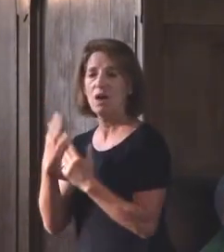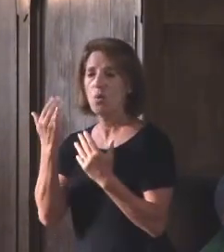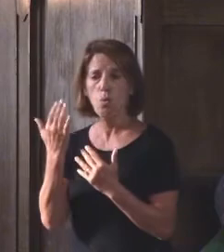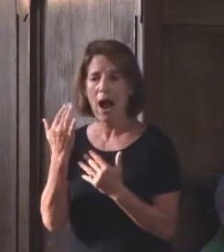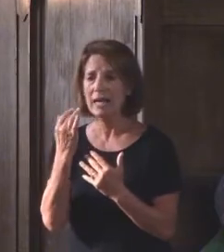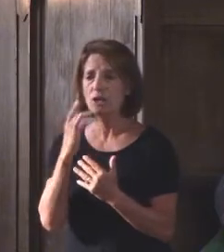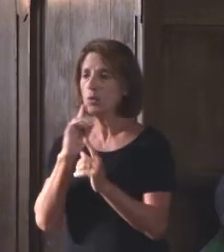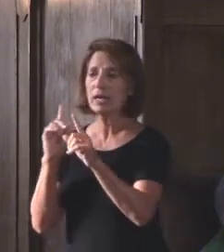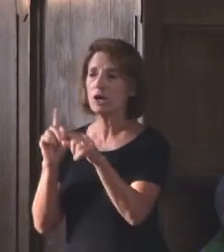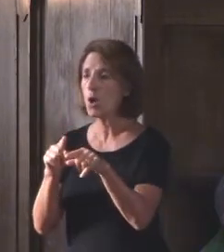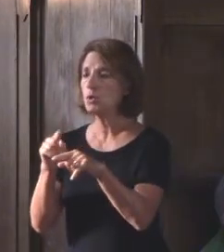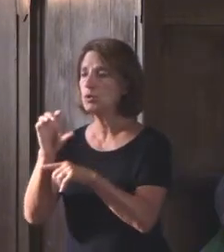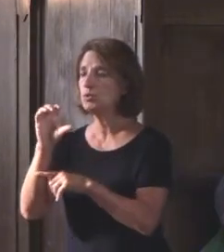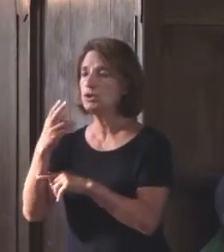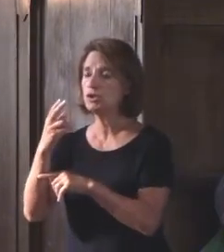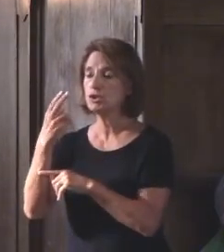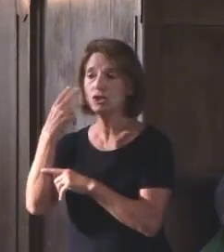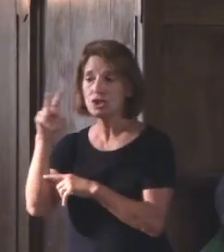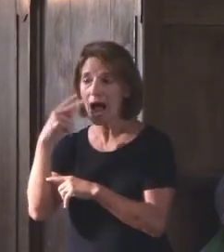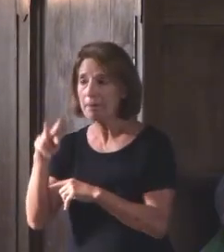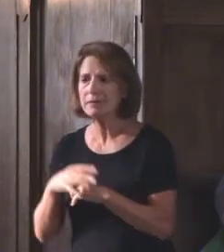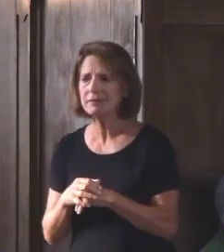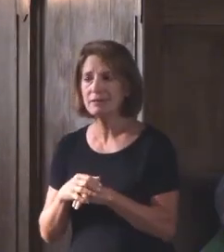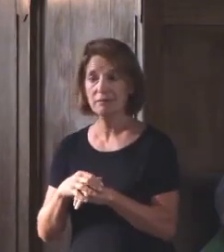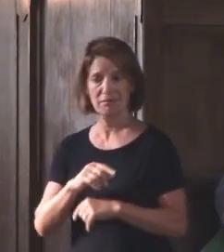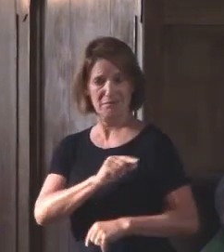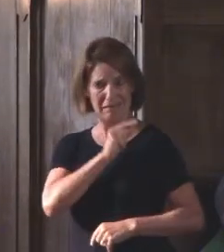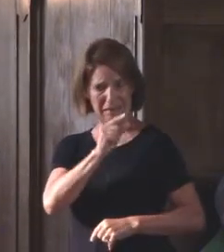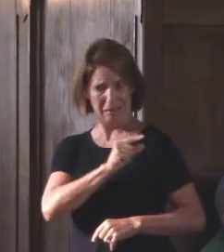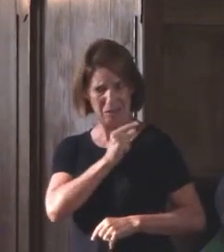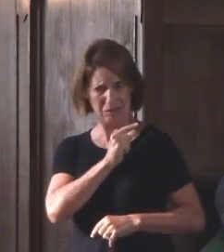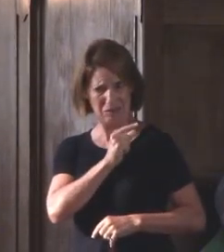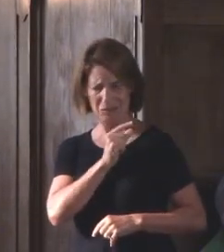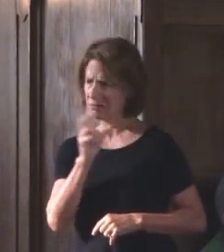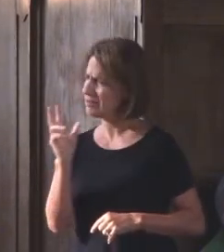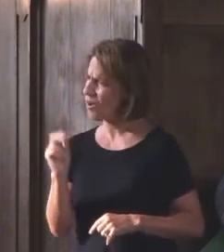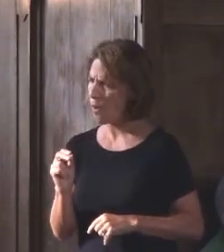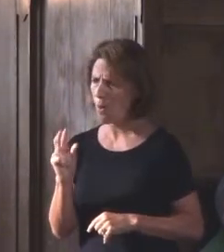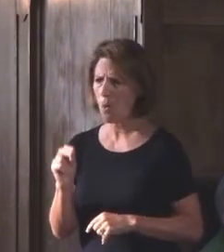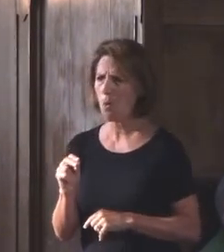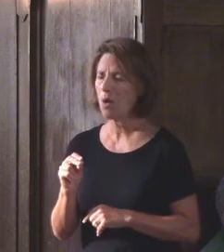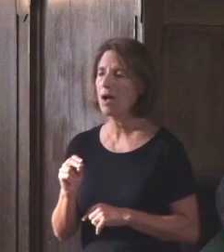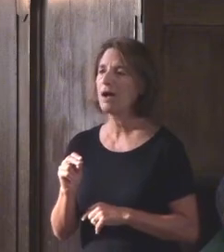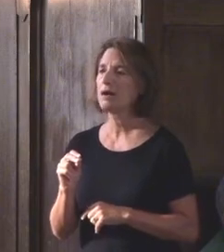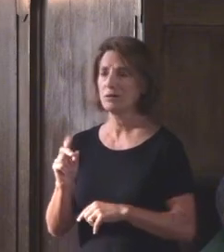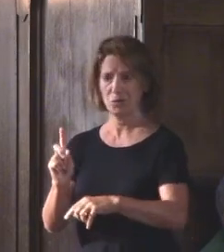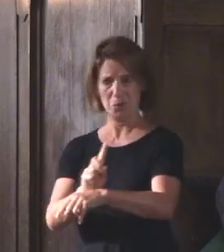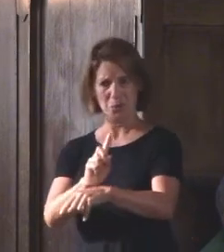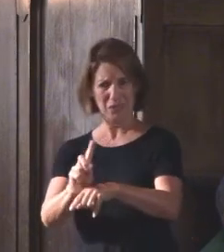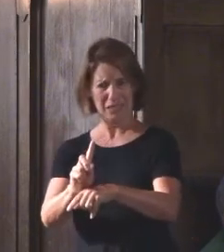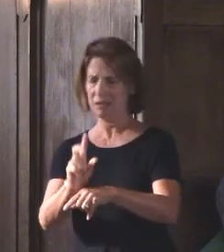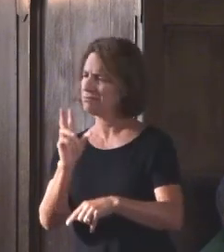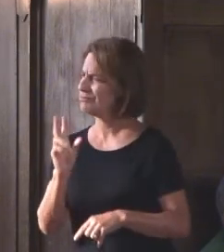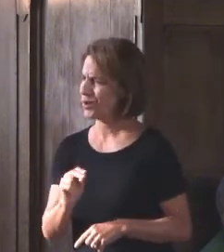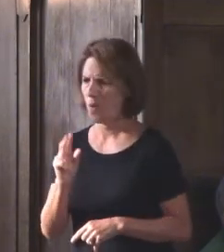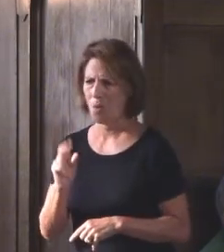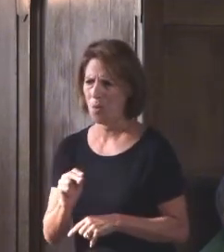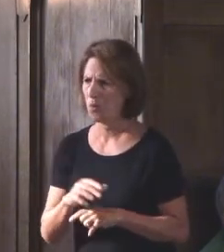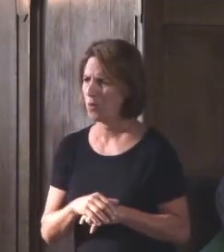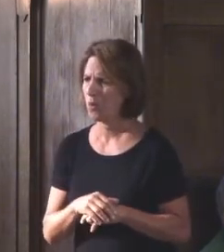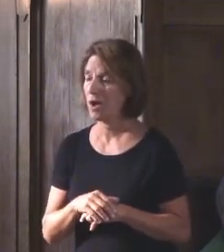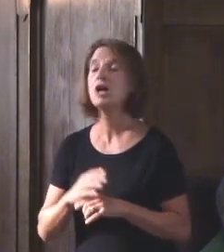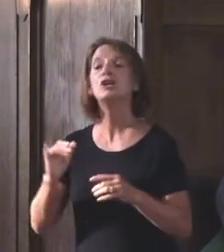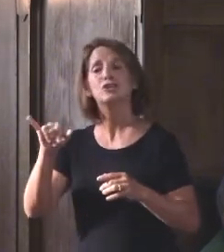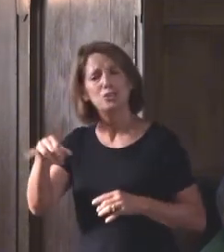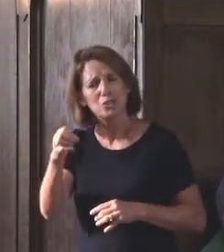do we go to Chiapas? Out of guilt? No. Out of duty? No. Out of